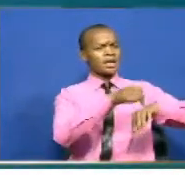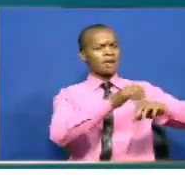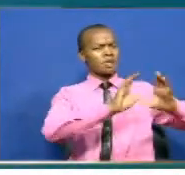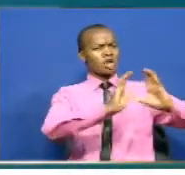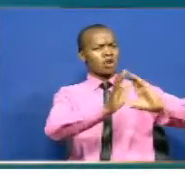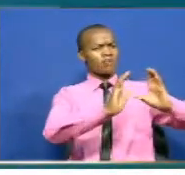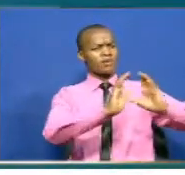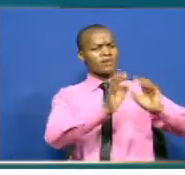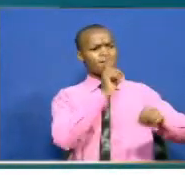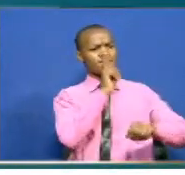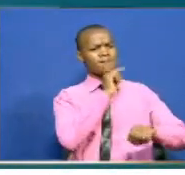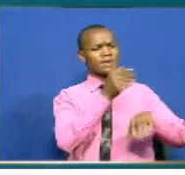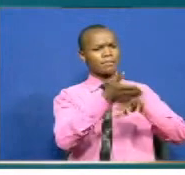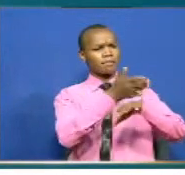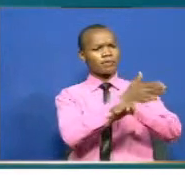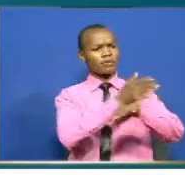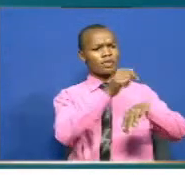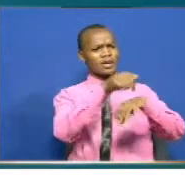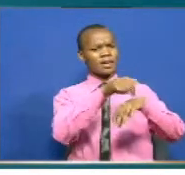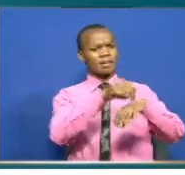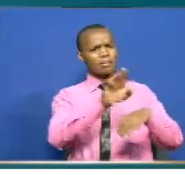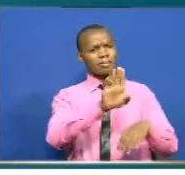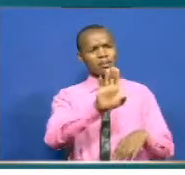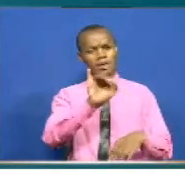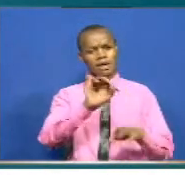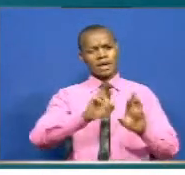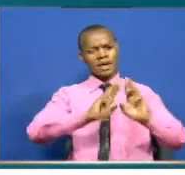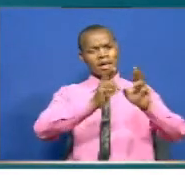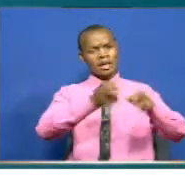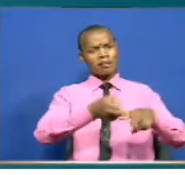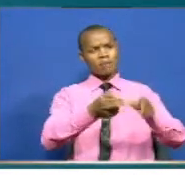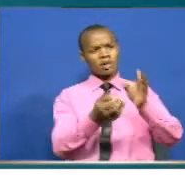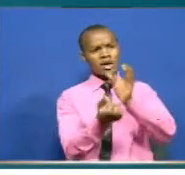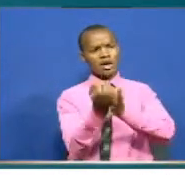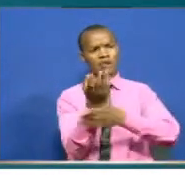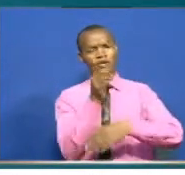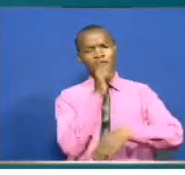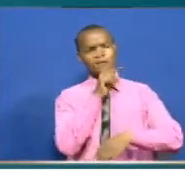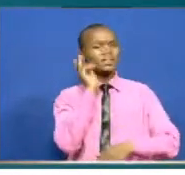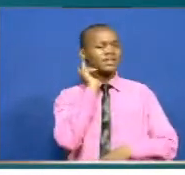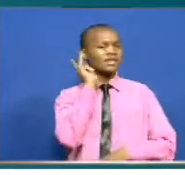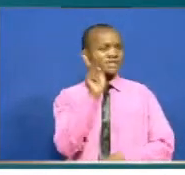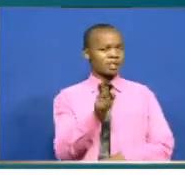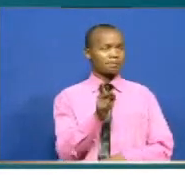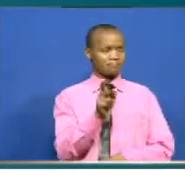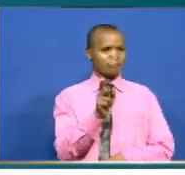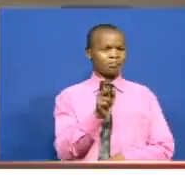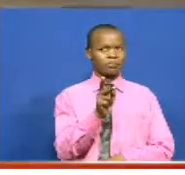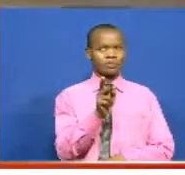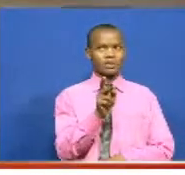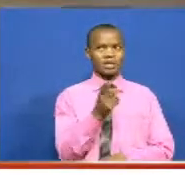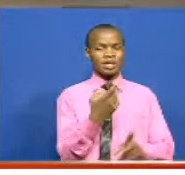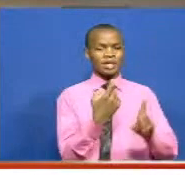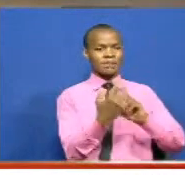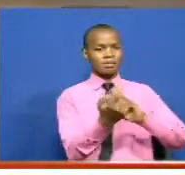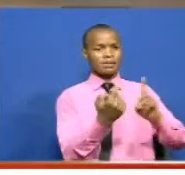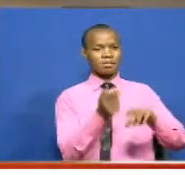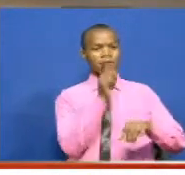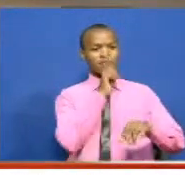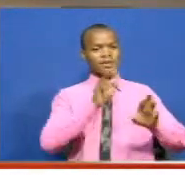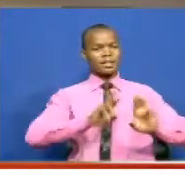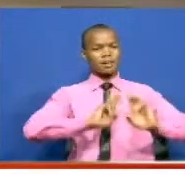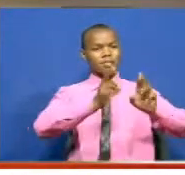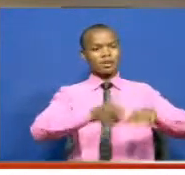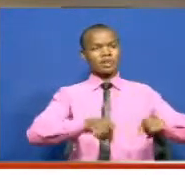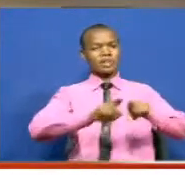was it when the BBI report was being unveiled in Kisii? You spoke very highly about the report and even